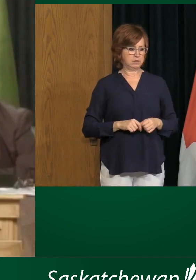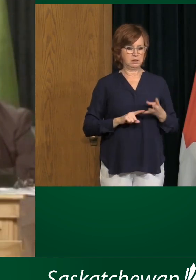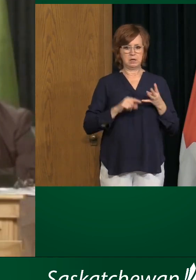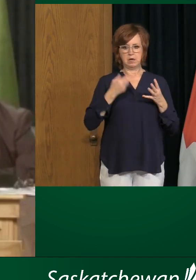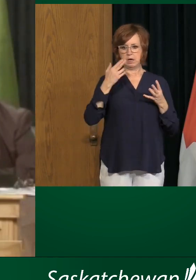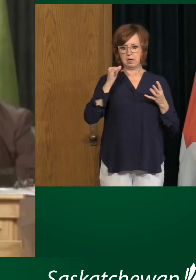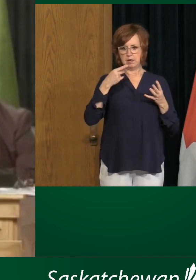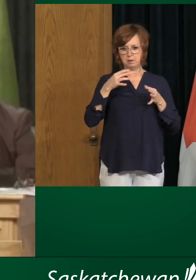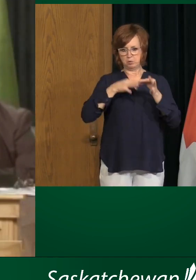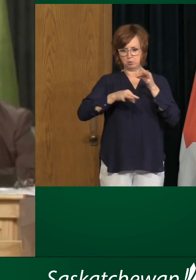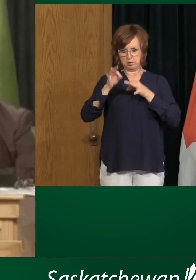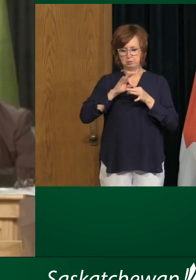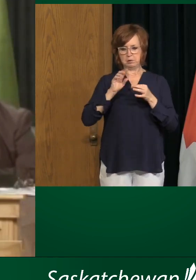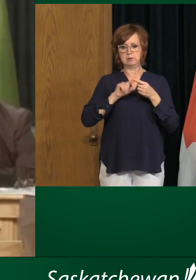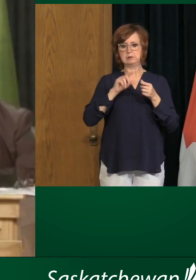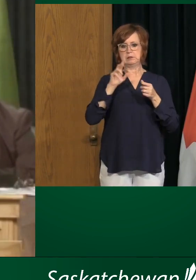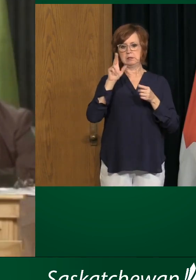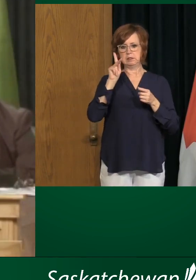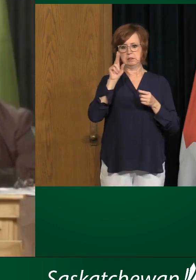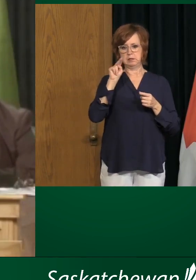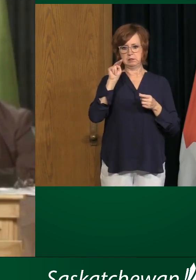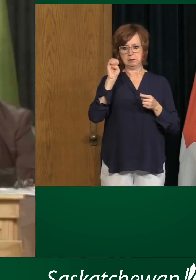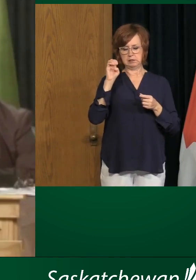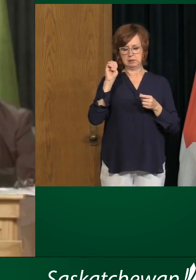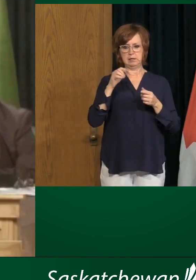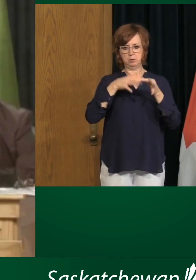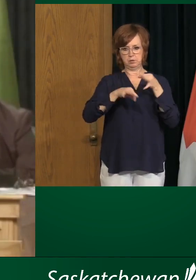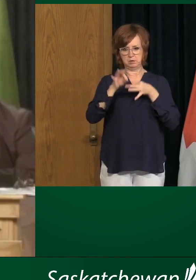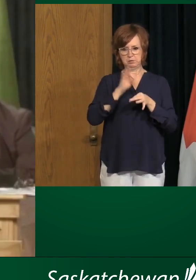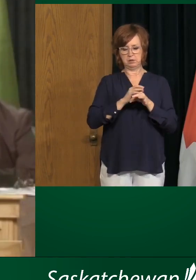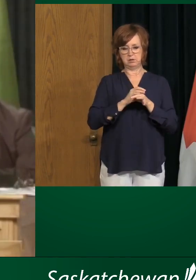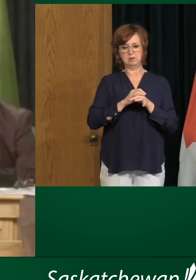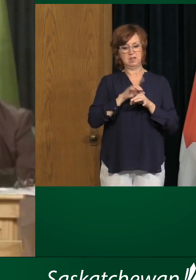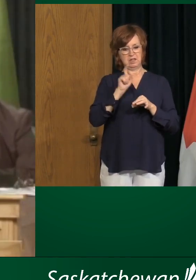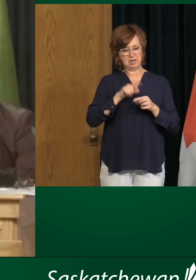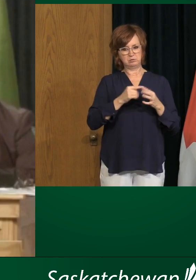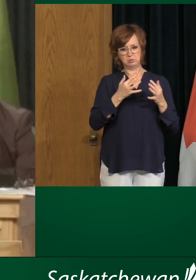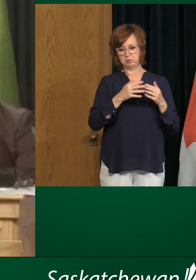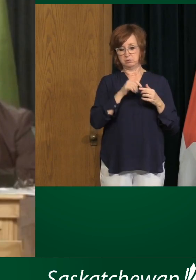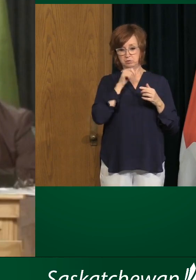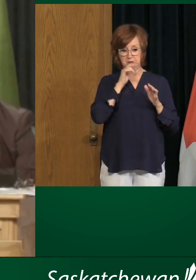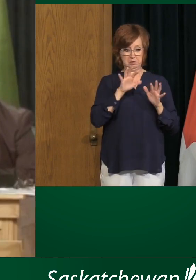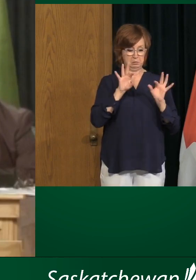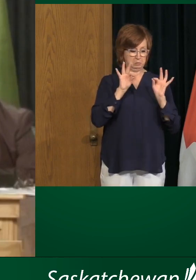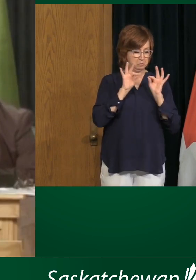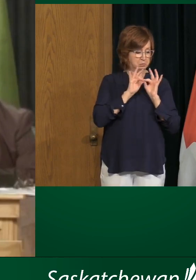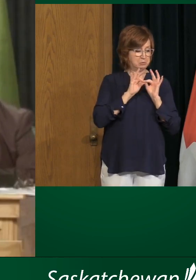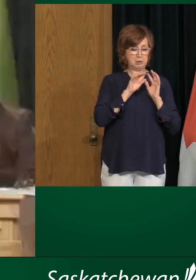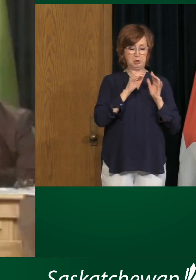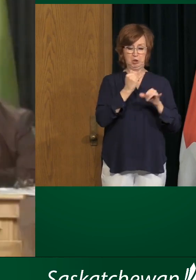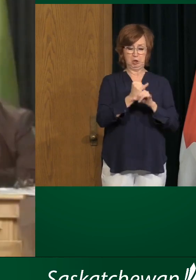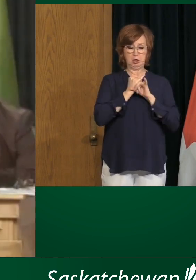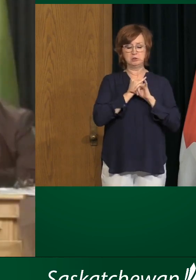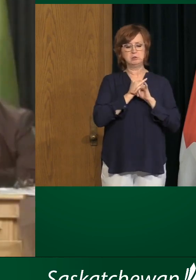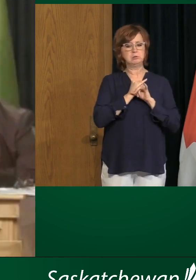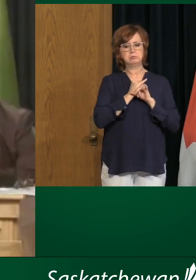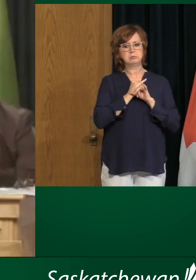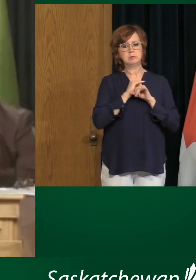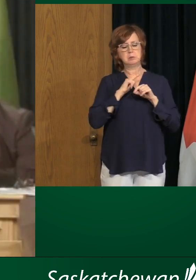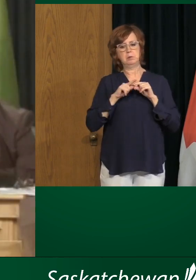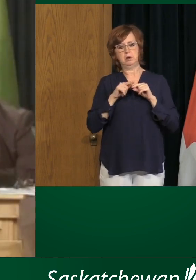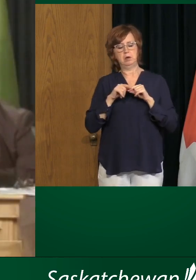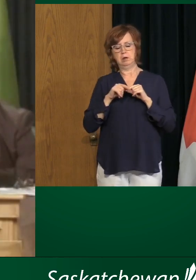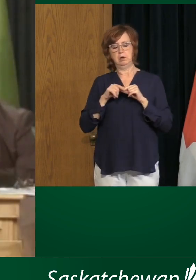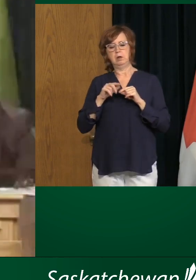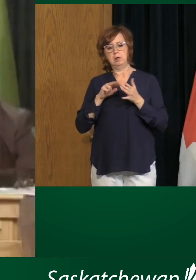hip replacements, knee replacements, those kind of non-urgent surgical cases, but that actually bring a lot of